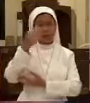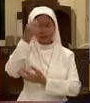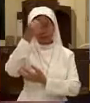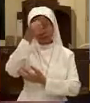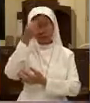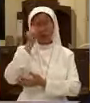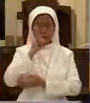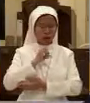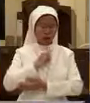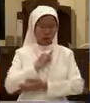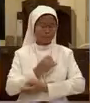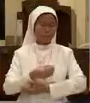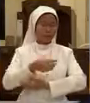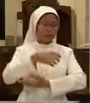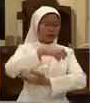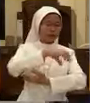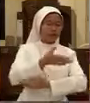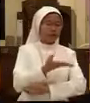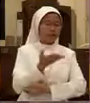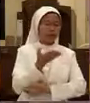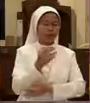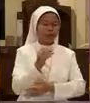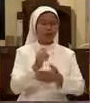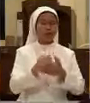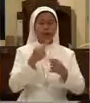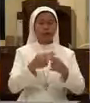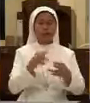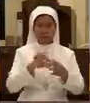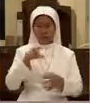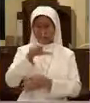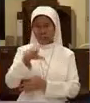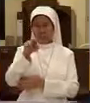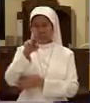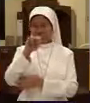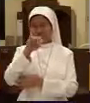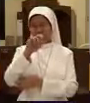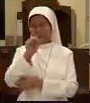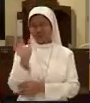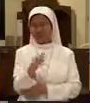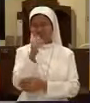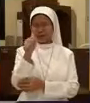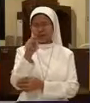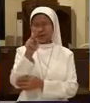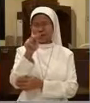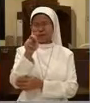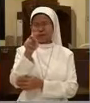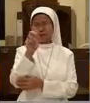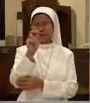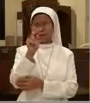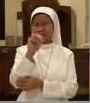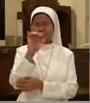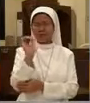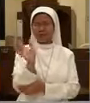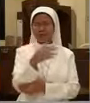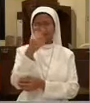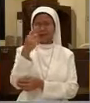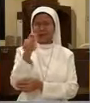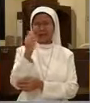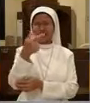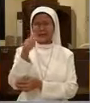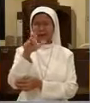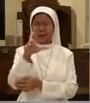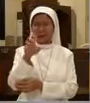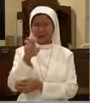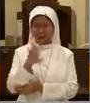"I baptize you in the name of Luis Antonio Tagle." That's not true